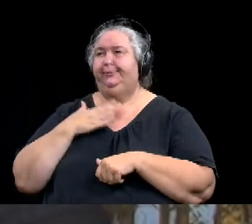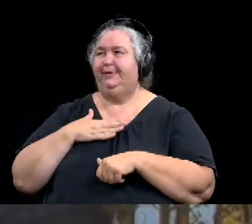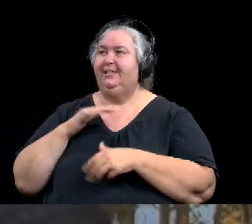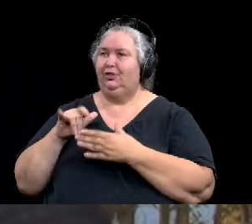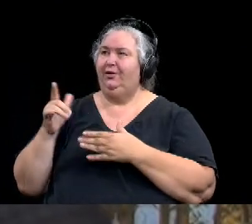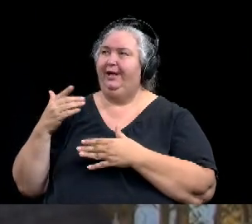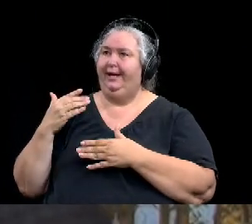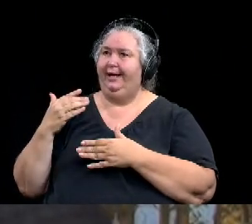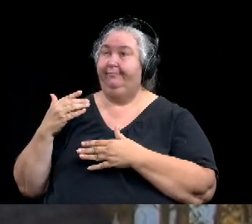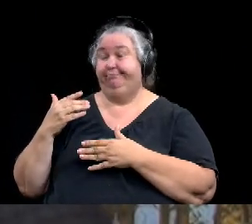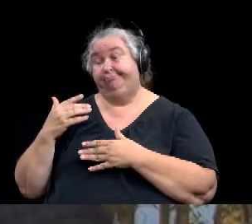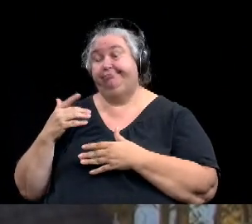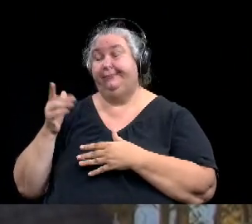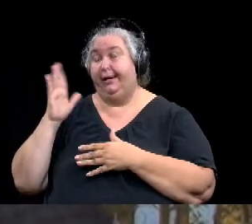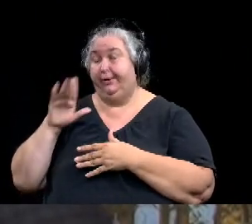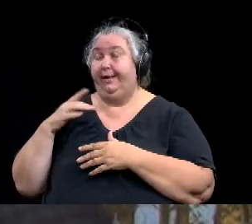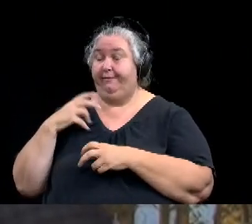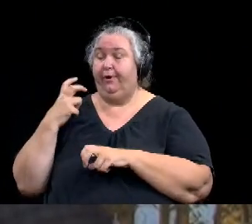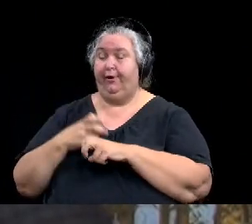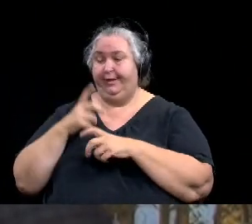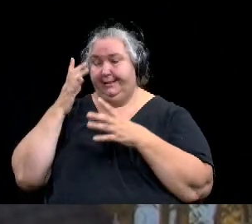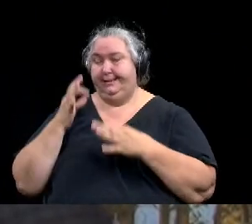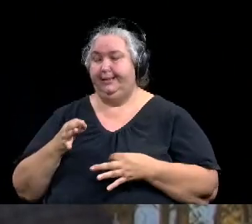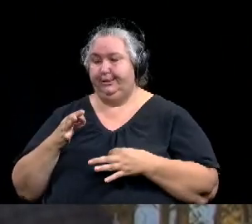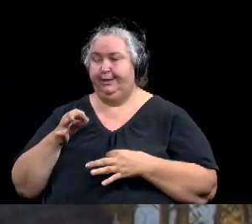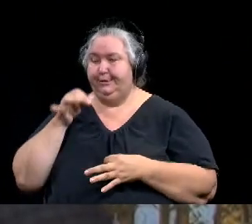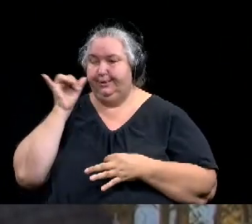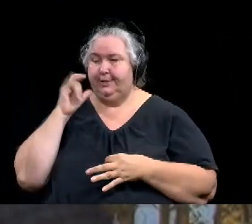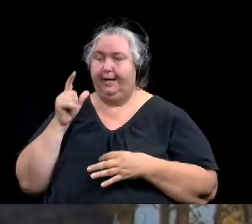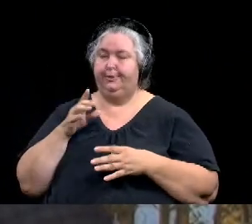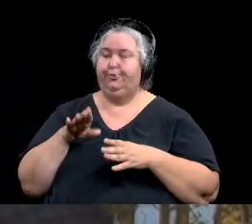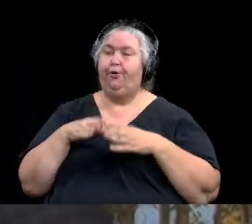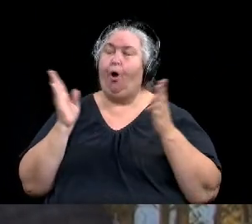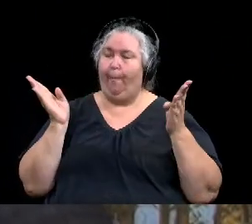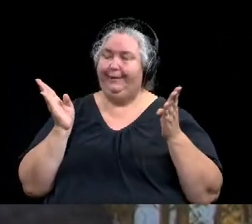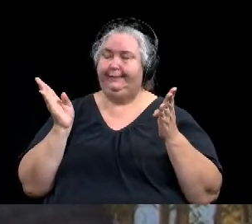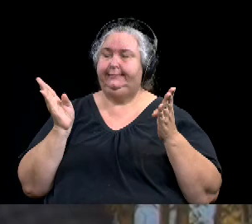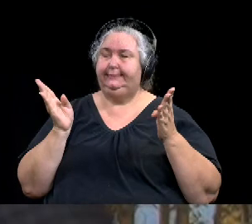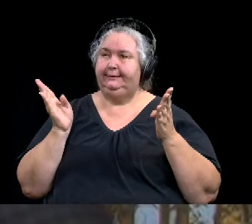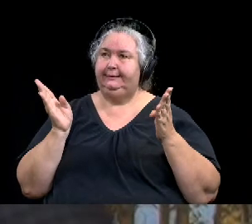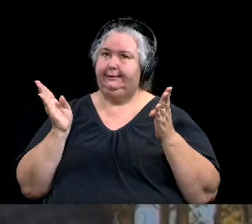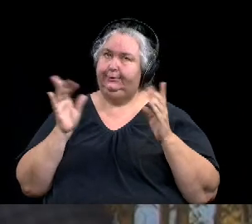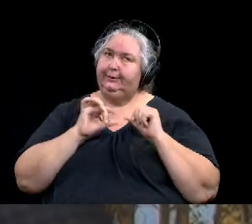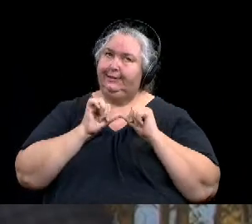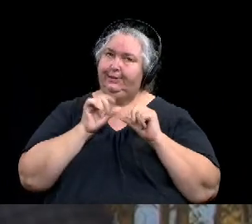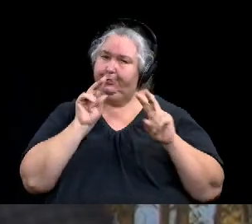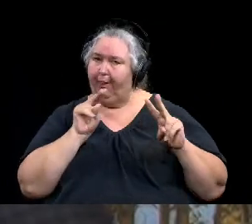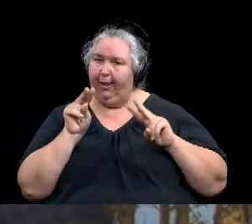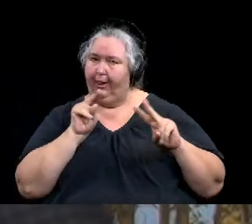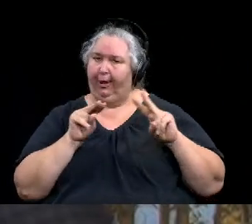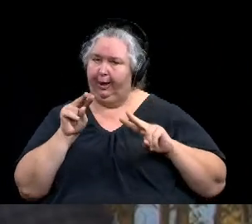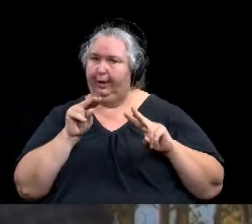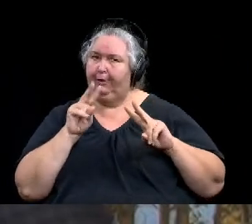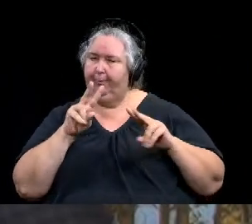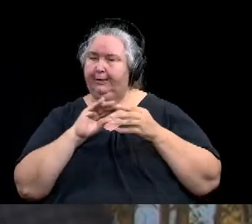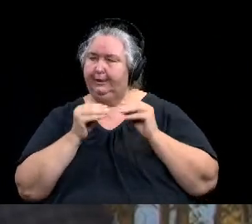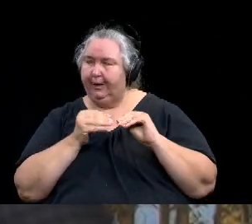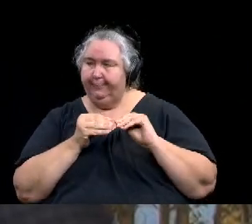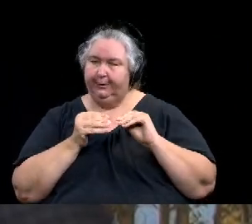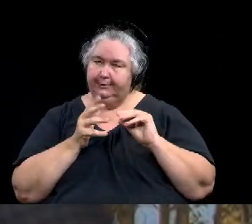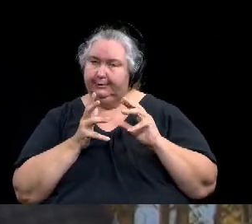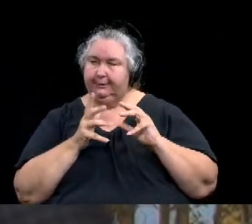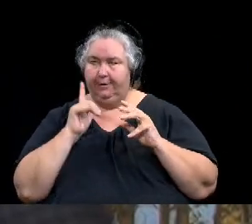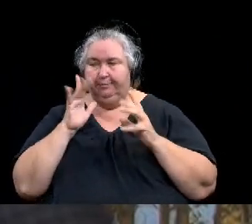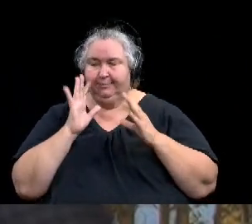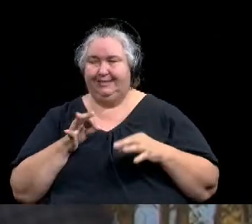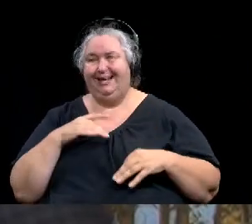hard decision to make yesterday, and your openness towards continuing to look at it and watch the effects. And I